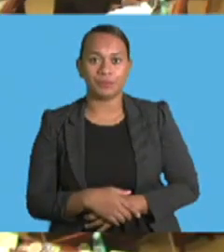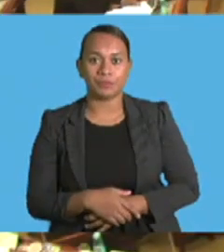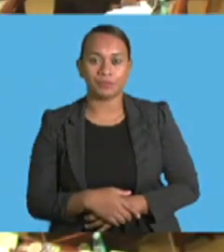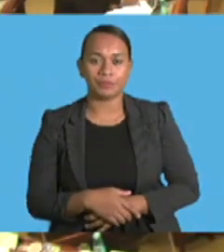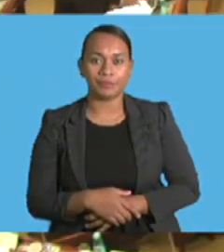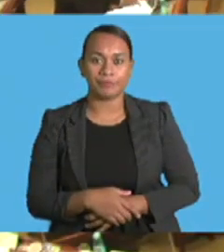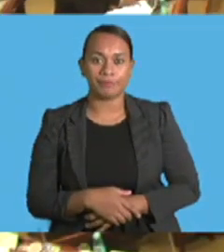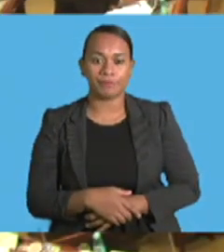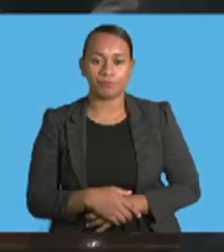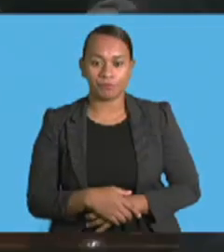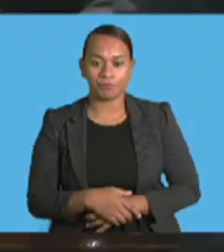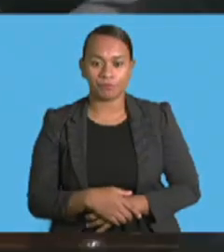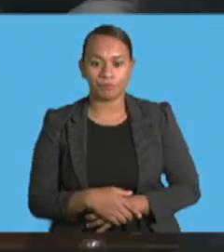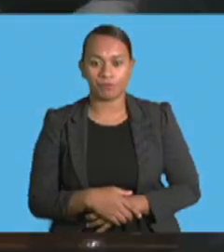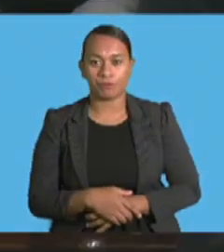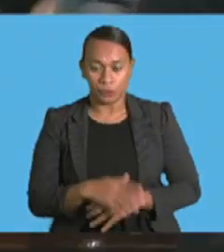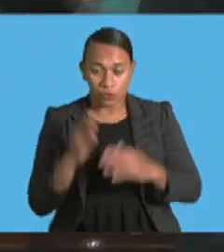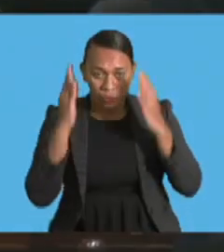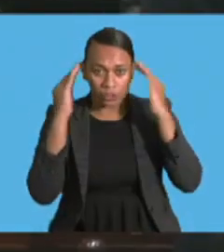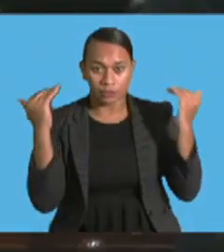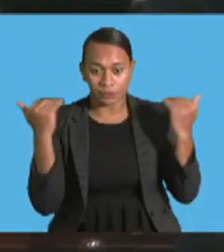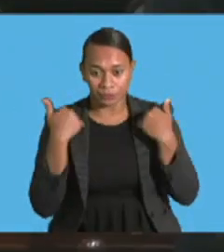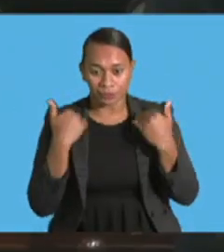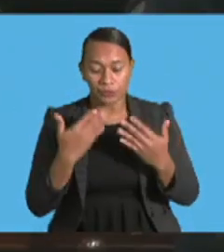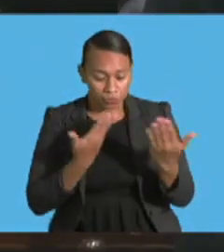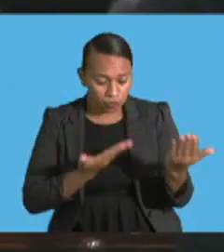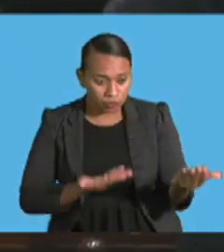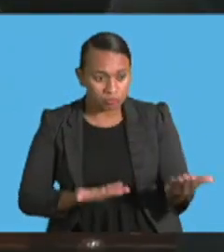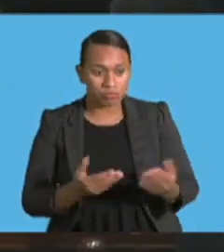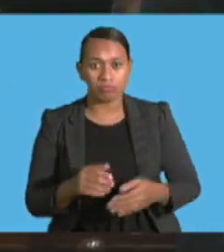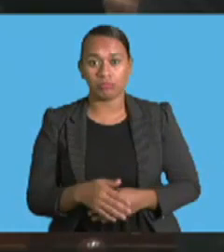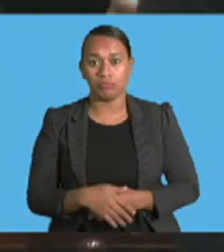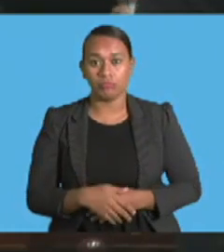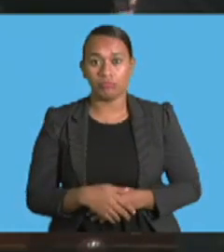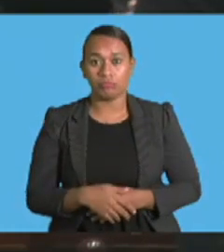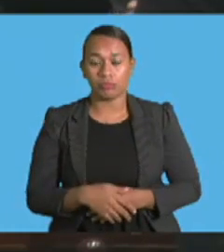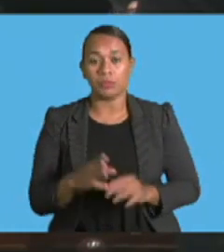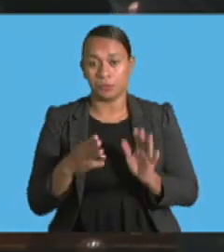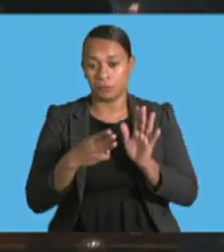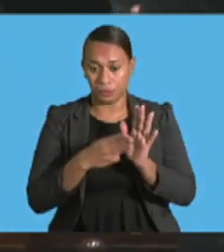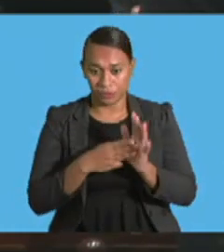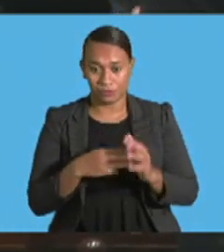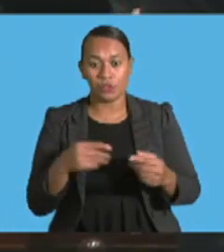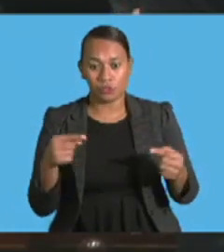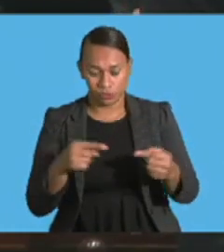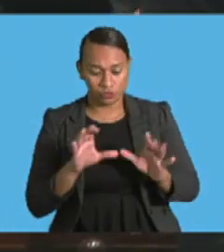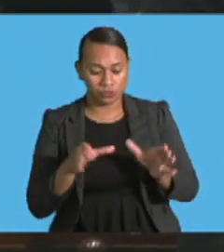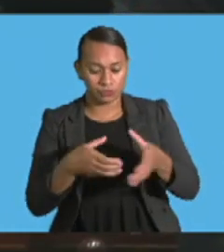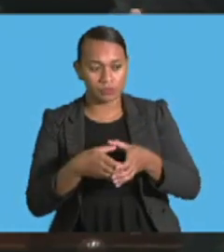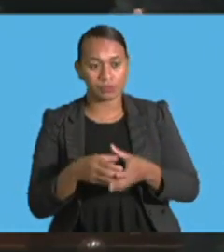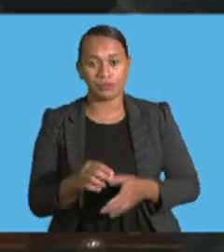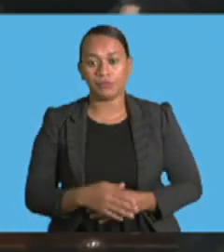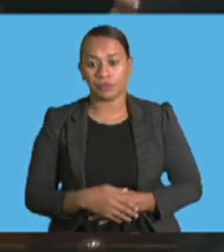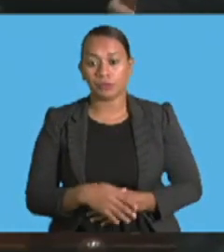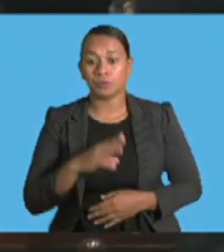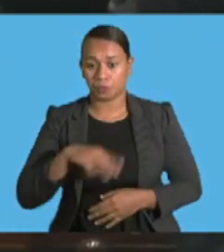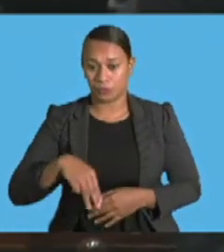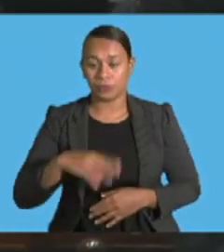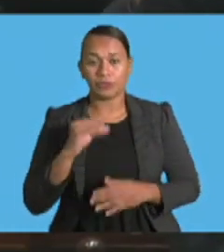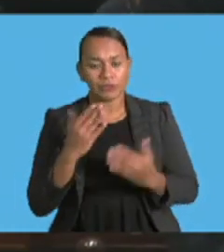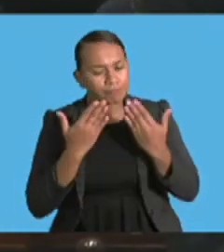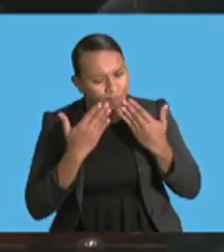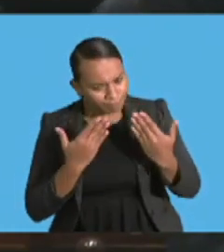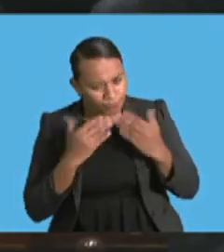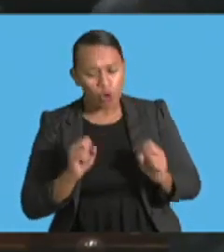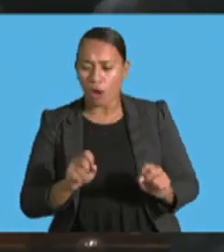Mr. Speaker, say, the Honourable Prime Minister, the Honourable Leader of Opposition, Honourable Members, thank you very much for this opportunity to give